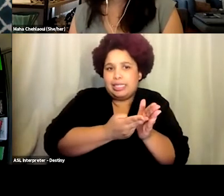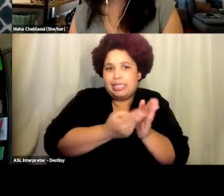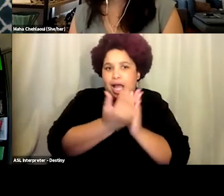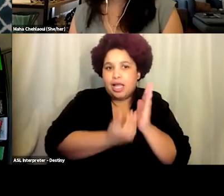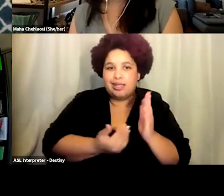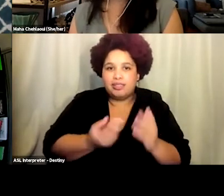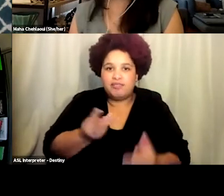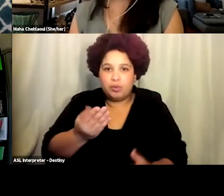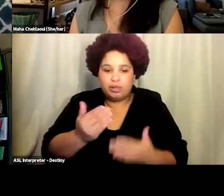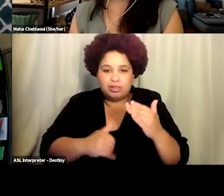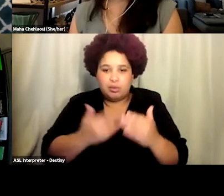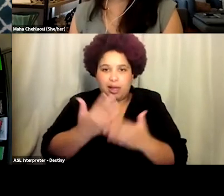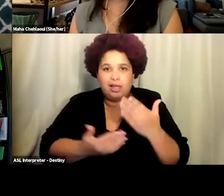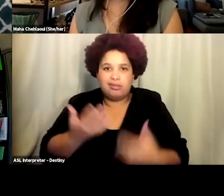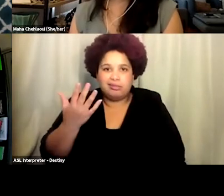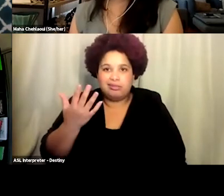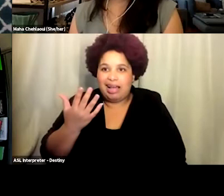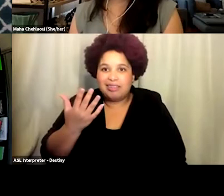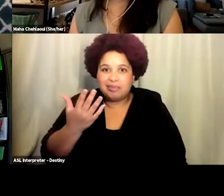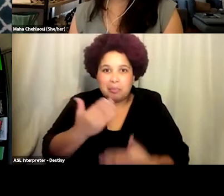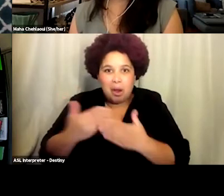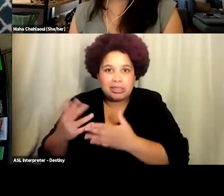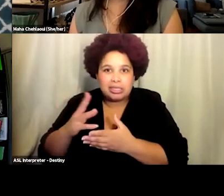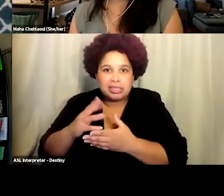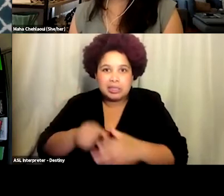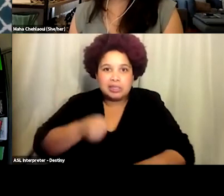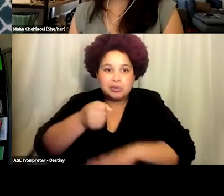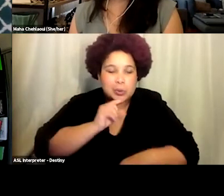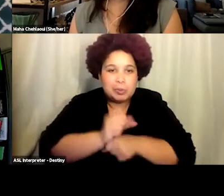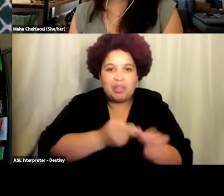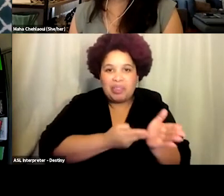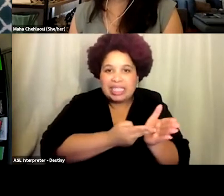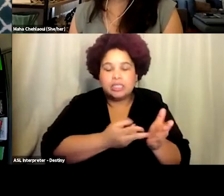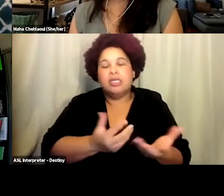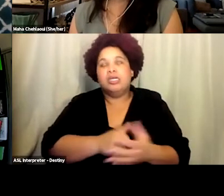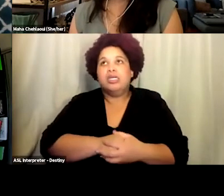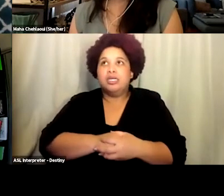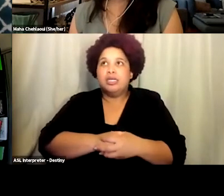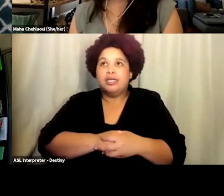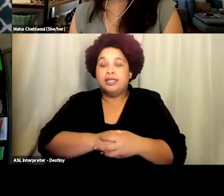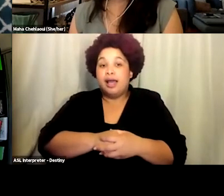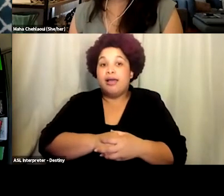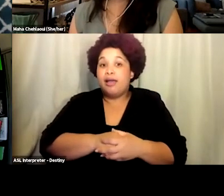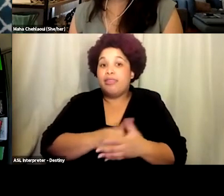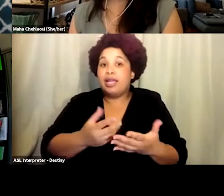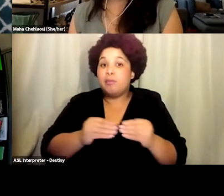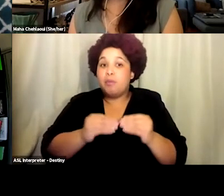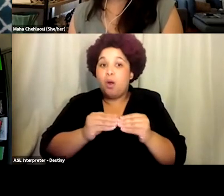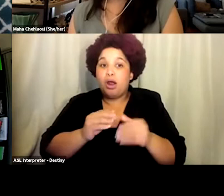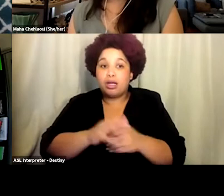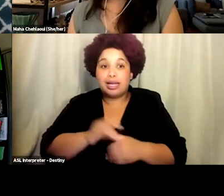count on one hand how many parts I was authentically casted in. And then, you know, and then you can go a step further. Okay,